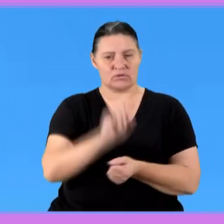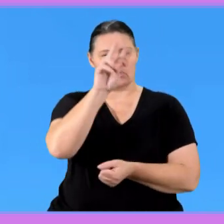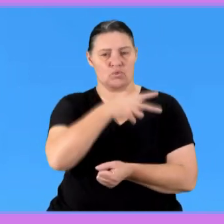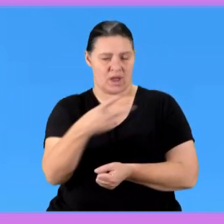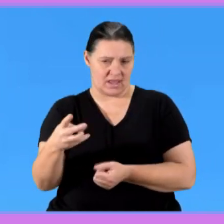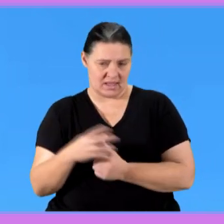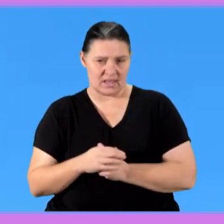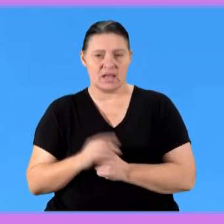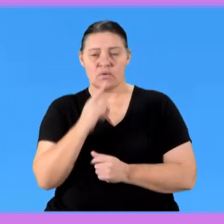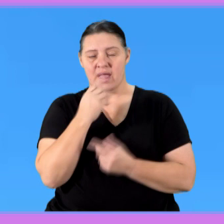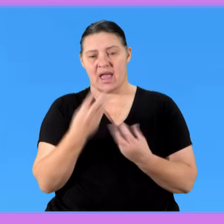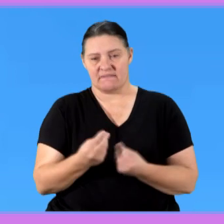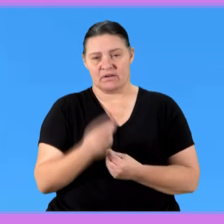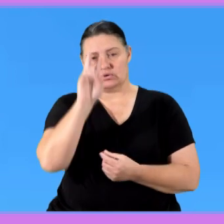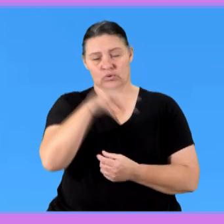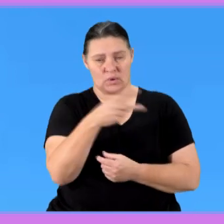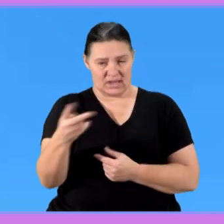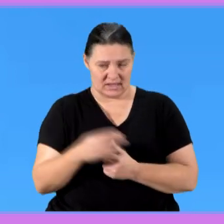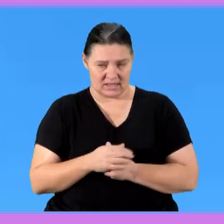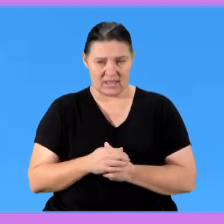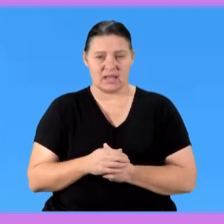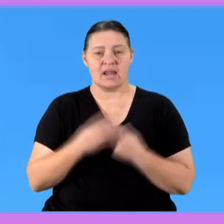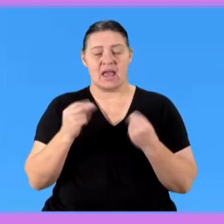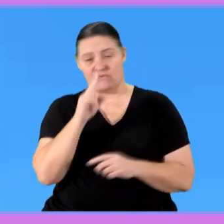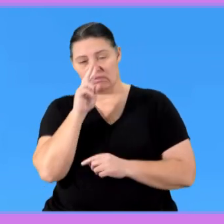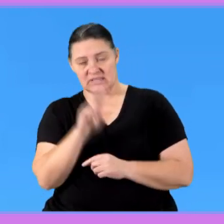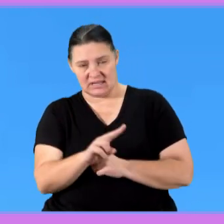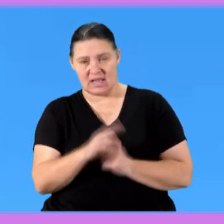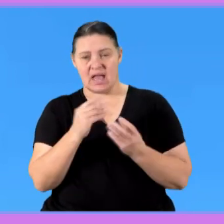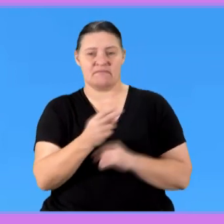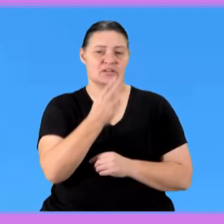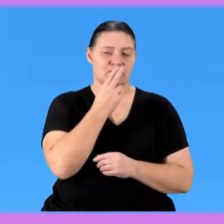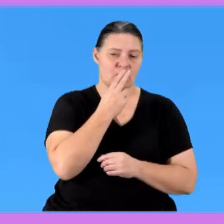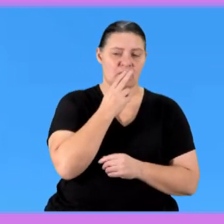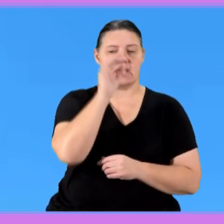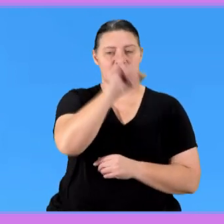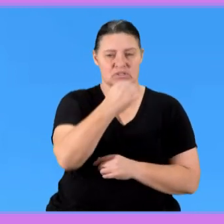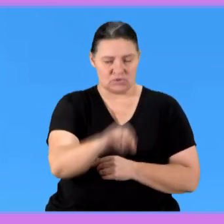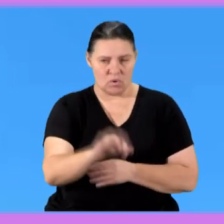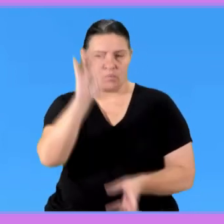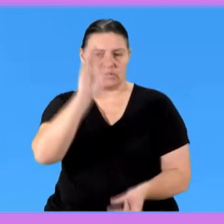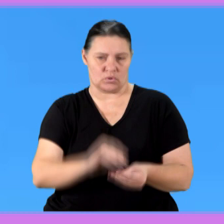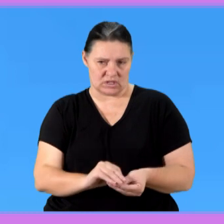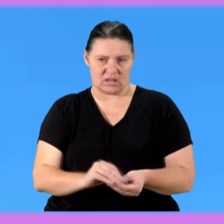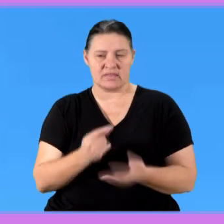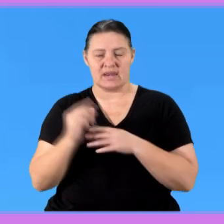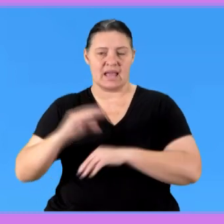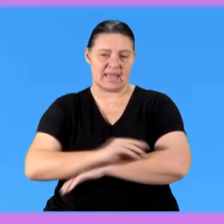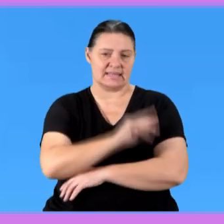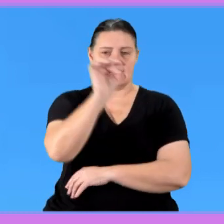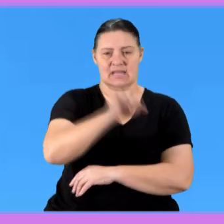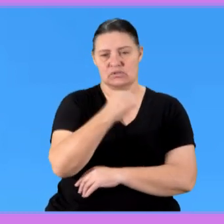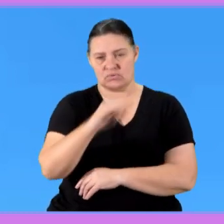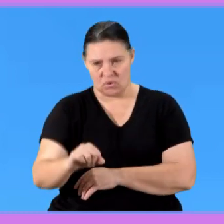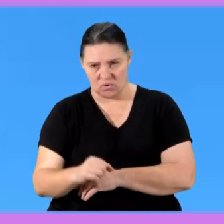summarized in the two-way table below. So there we have a two-way table. And then as you can see, we have the smoke, yes, no, with the total. Then